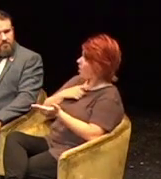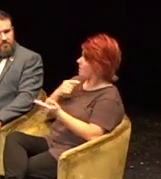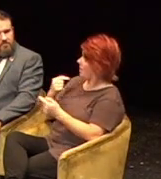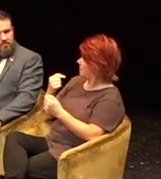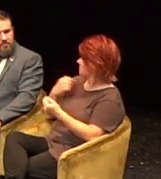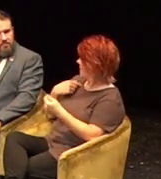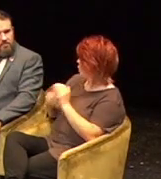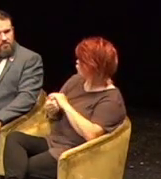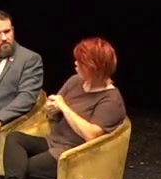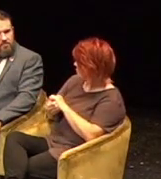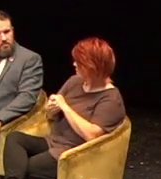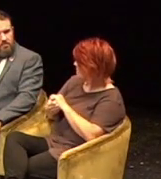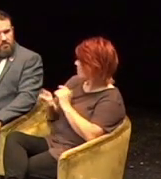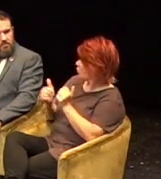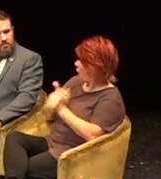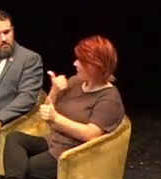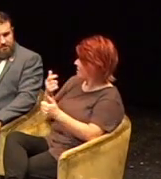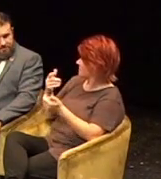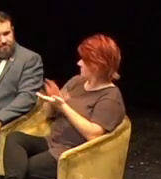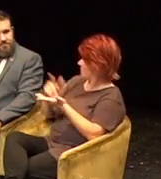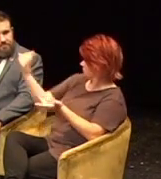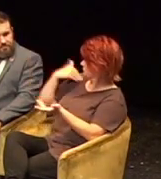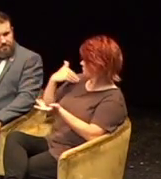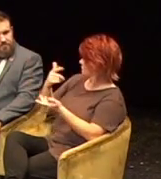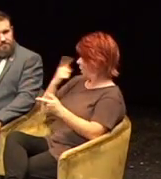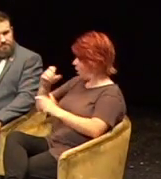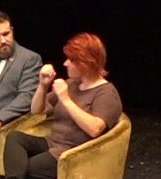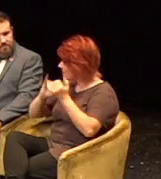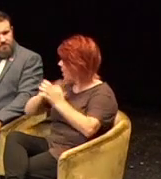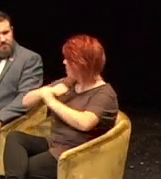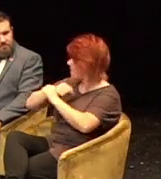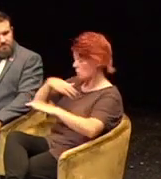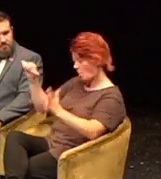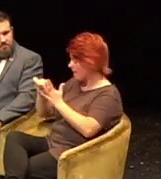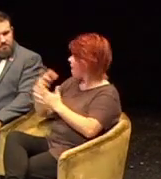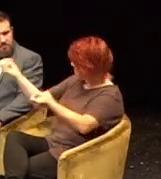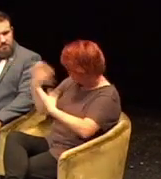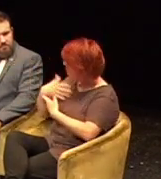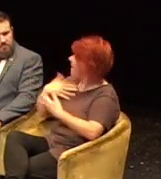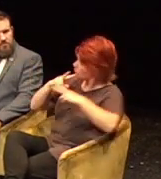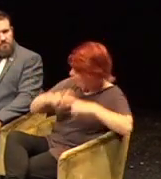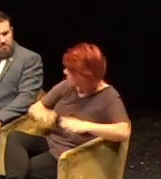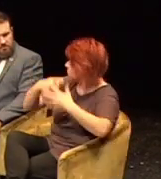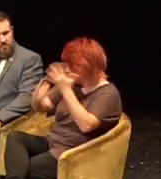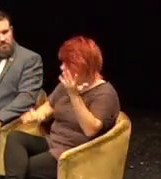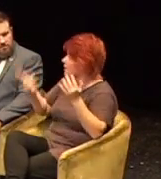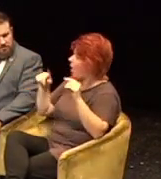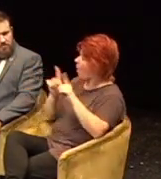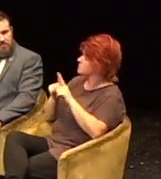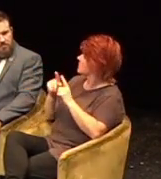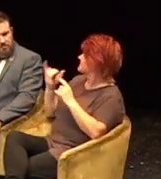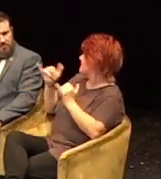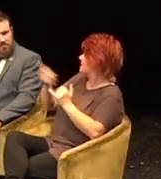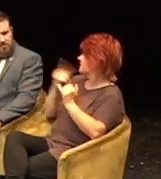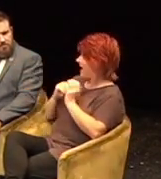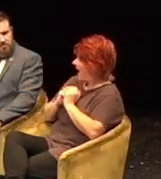And also as well, it's funny in regards to didn't I work at my company called Turtling? People ask me to do BSL promotional videos, which is great.